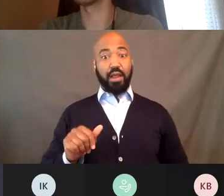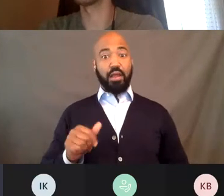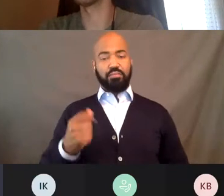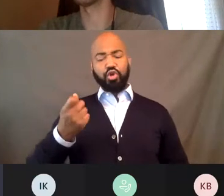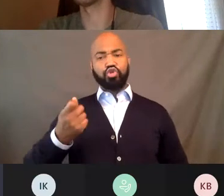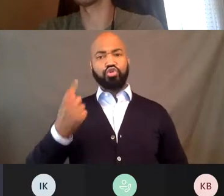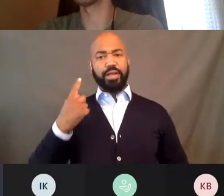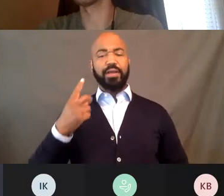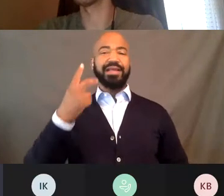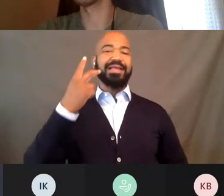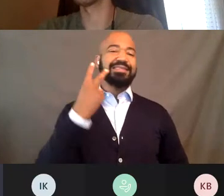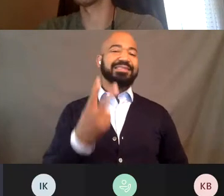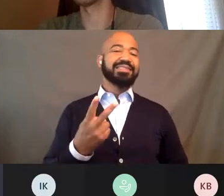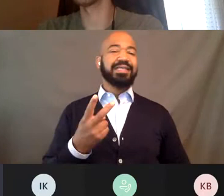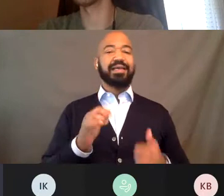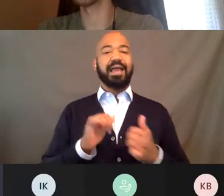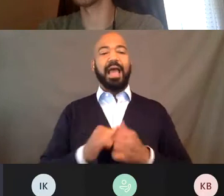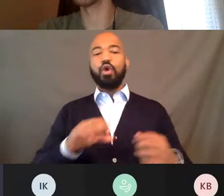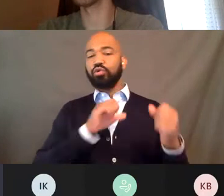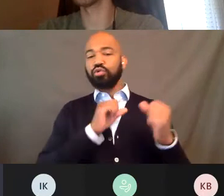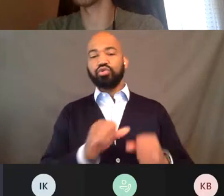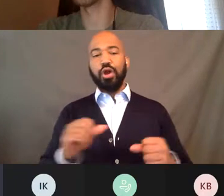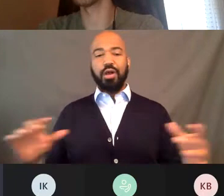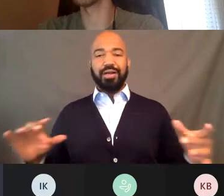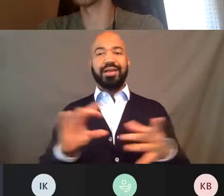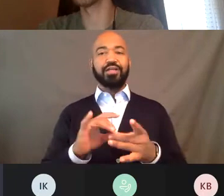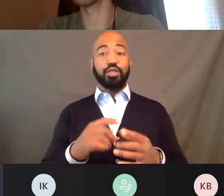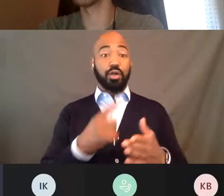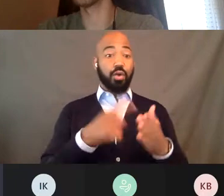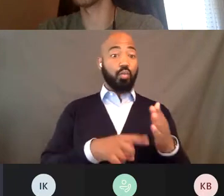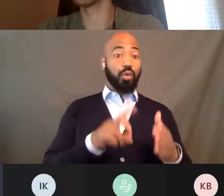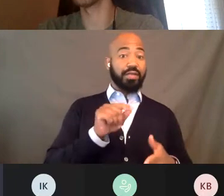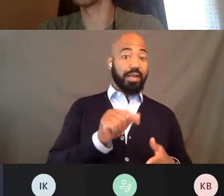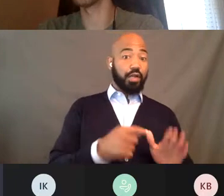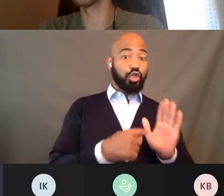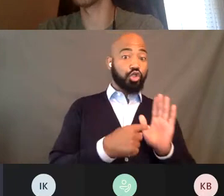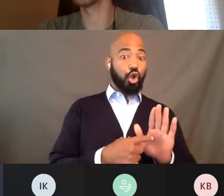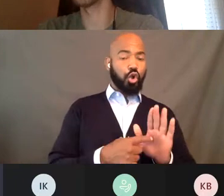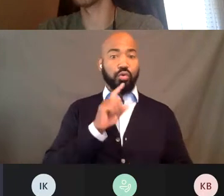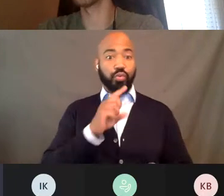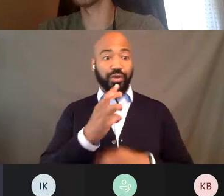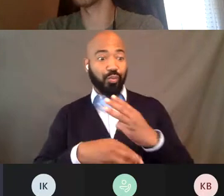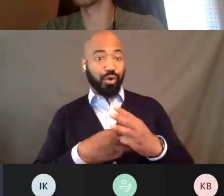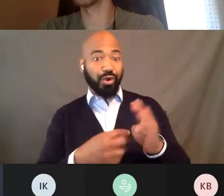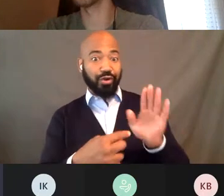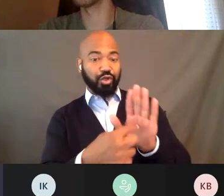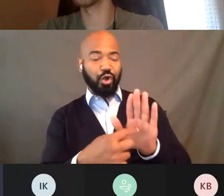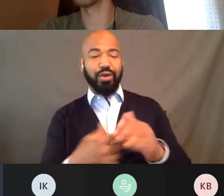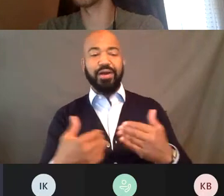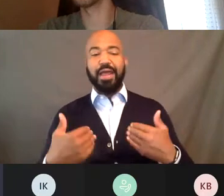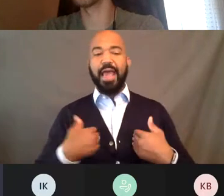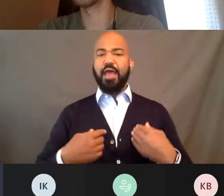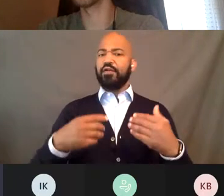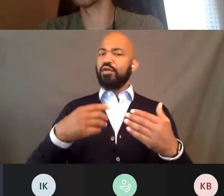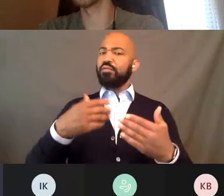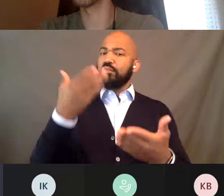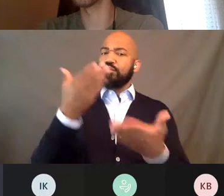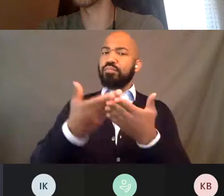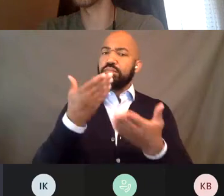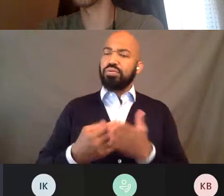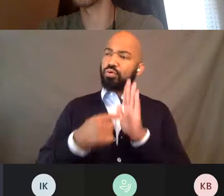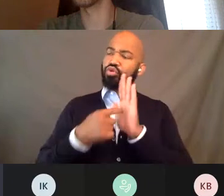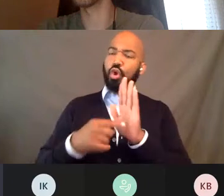the direct correlations with what the data is showing, and hopefully build, a strong case to be presented on